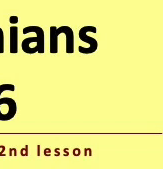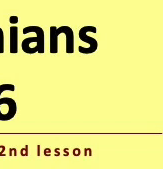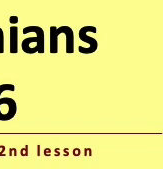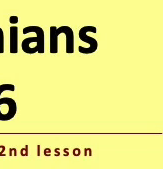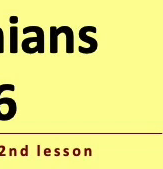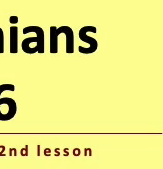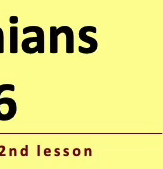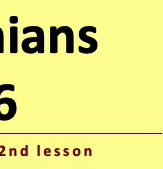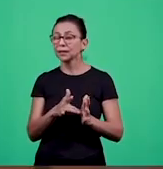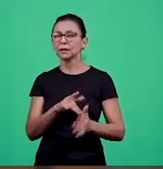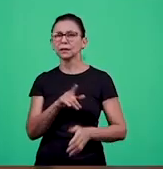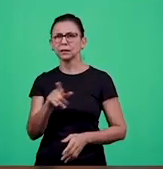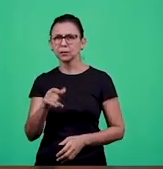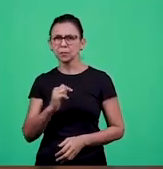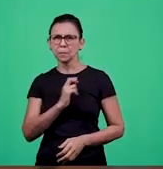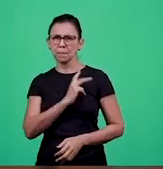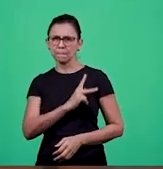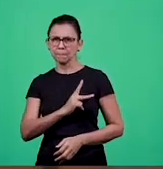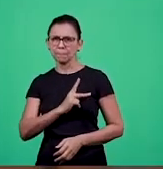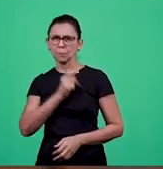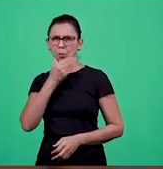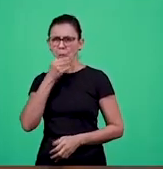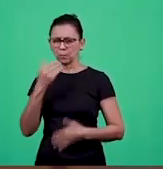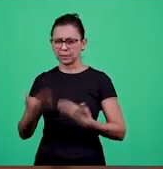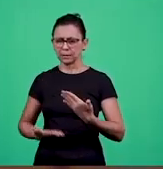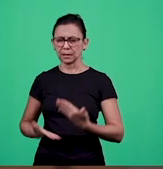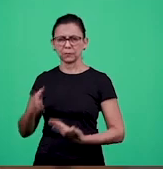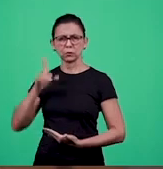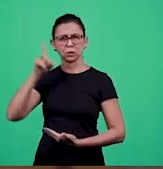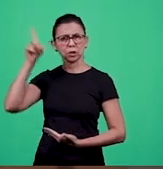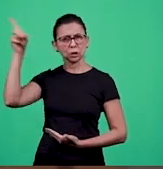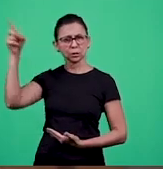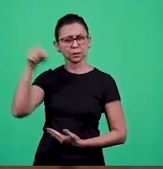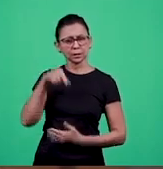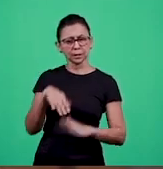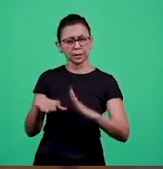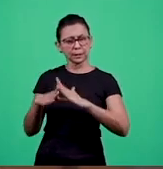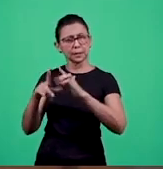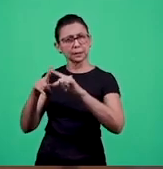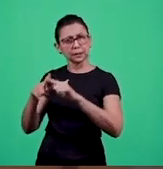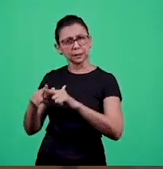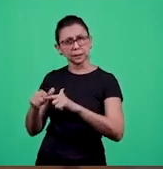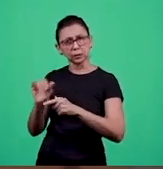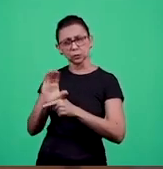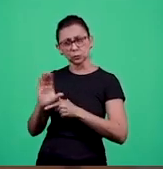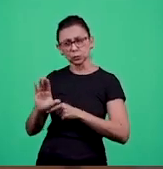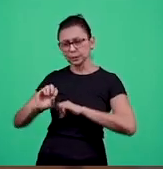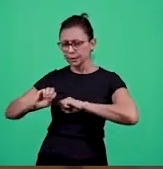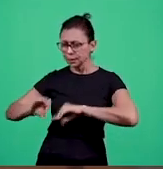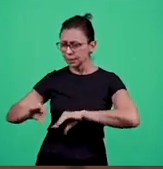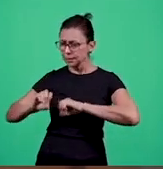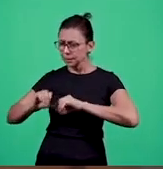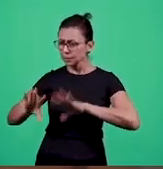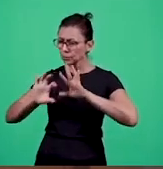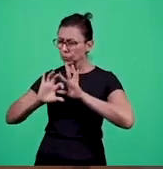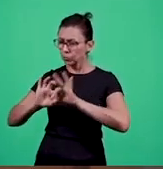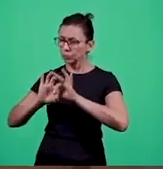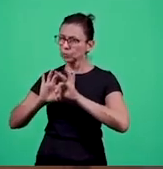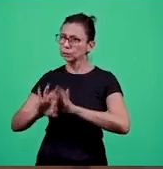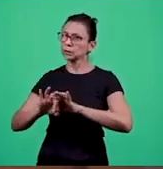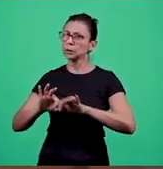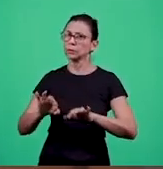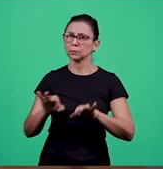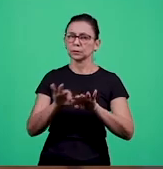There, Paul, who was a servant of the Lord, was teaching the church of Corinthians how fellowship would